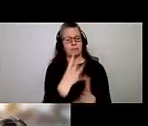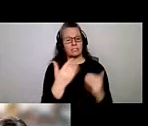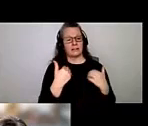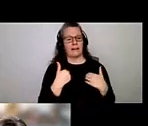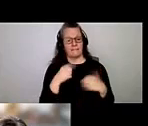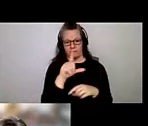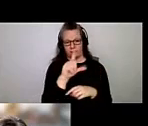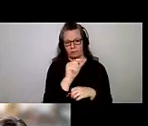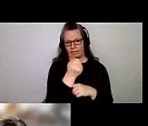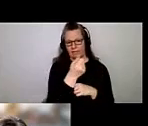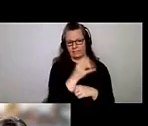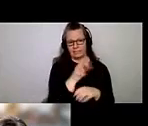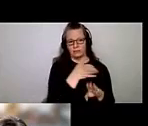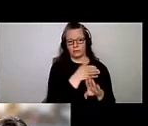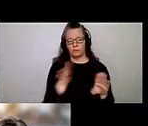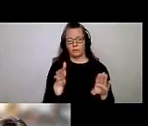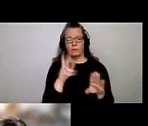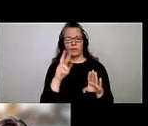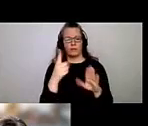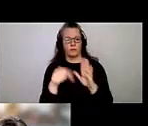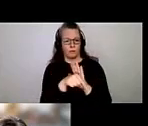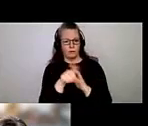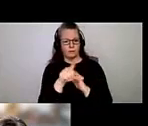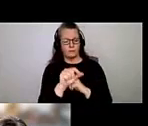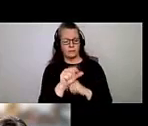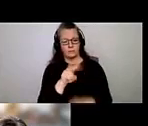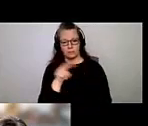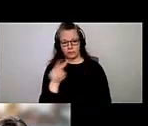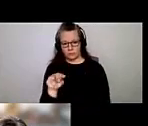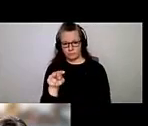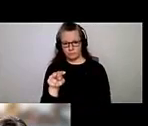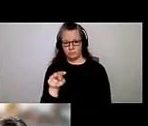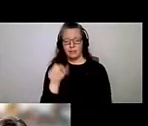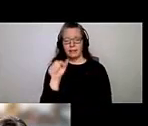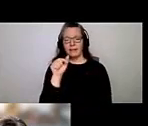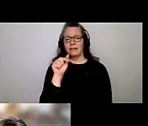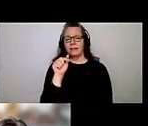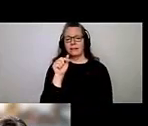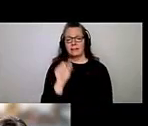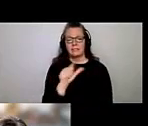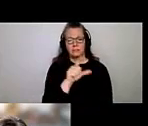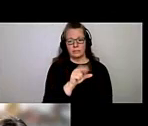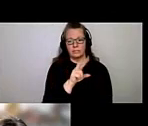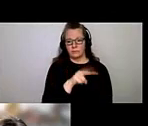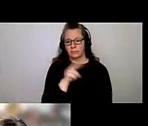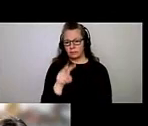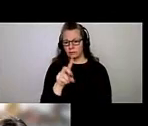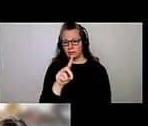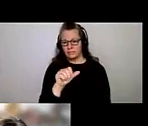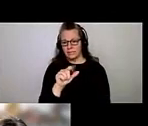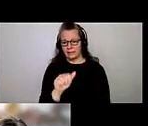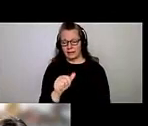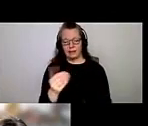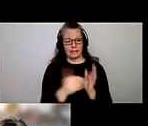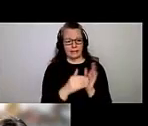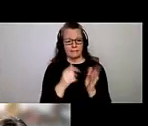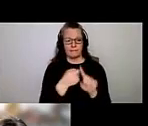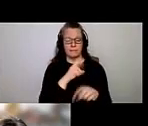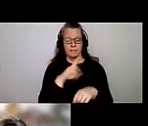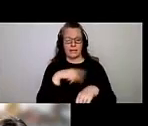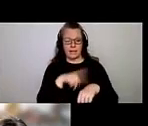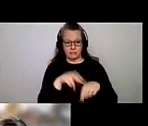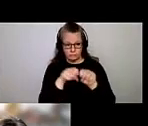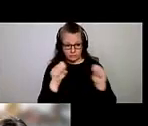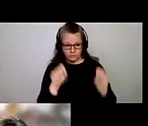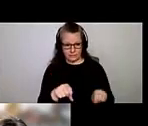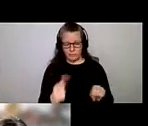again, through that third quarter of 2022. This is the 2022 data, again, is on the national systems. We